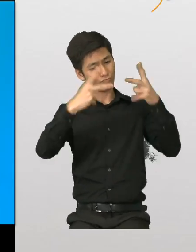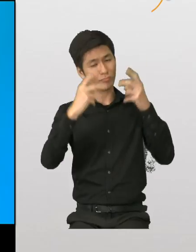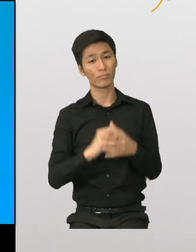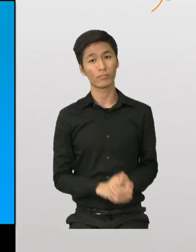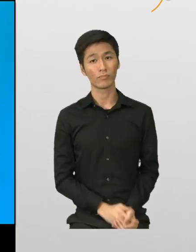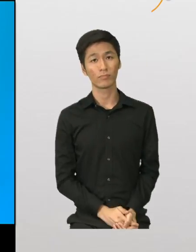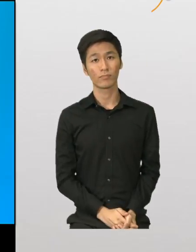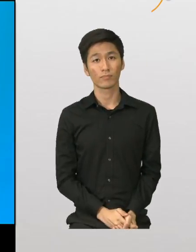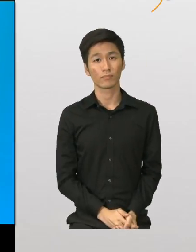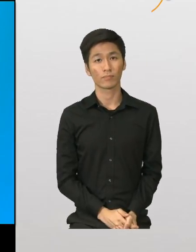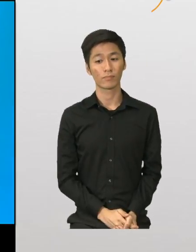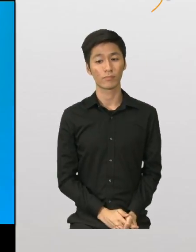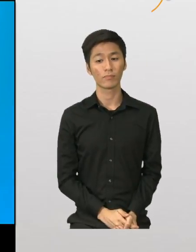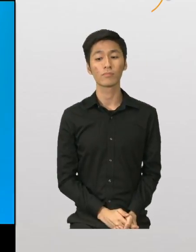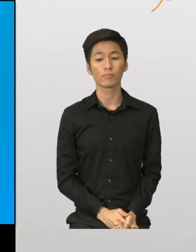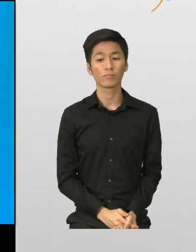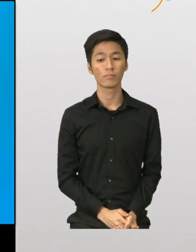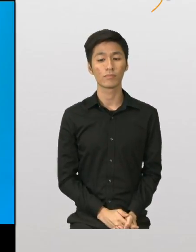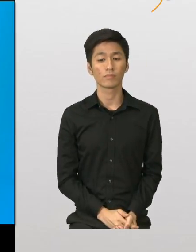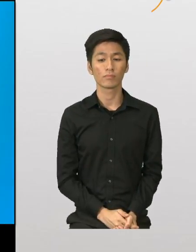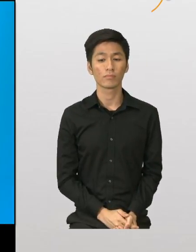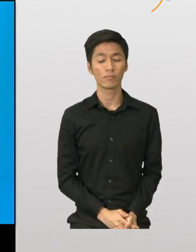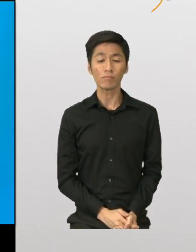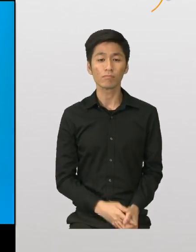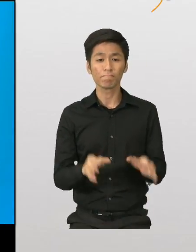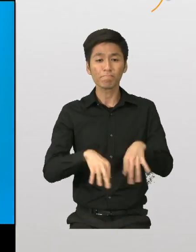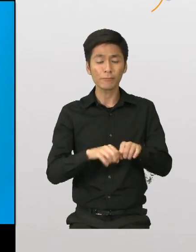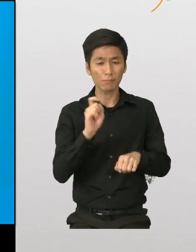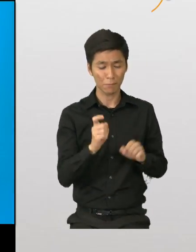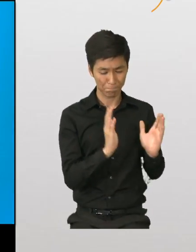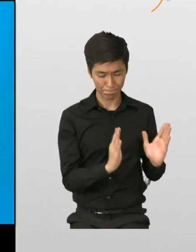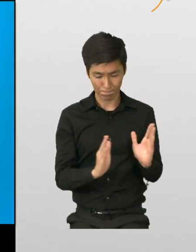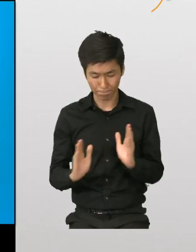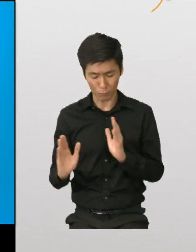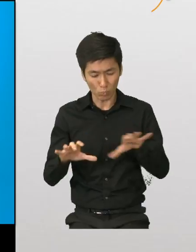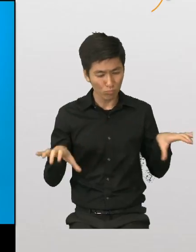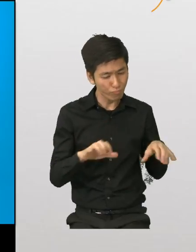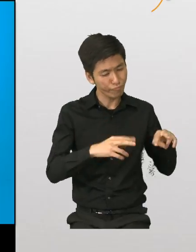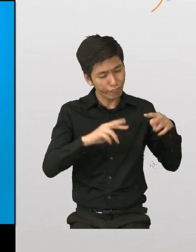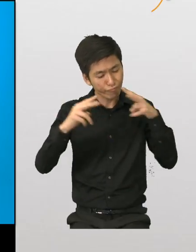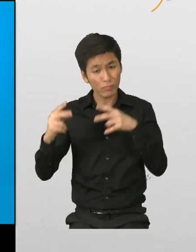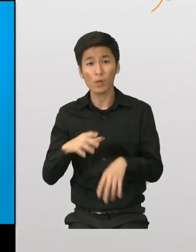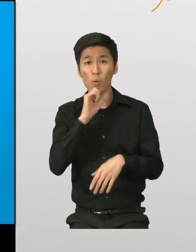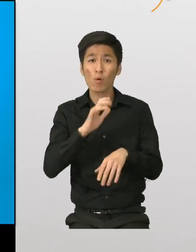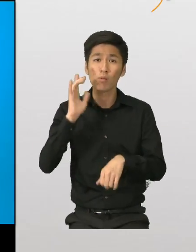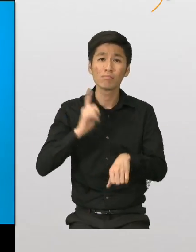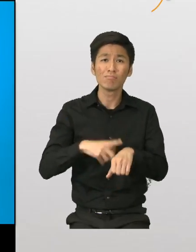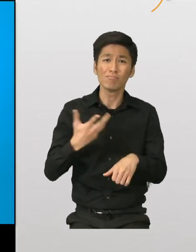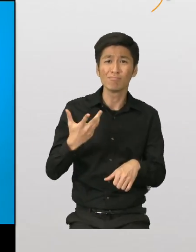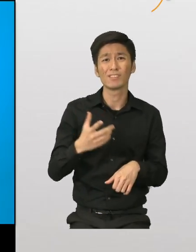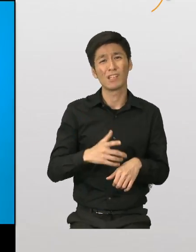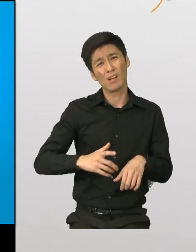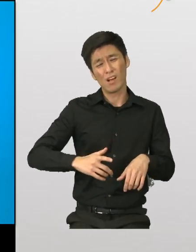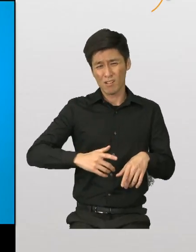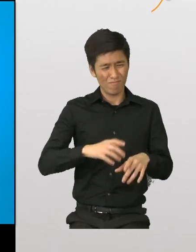want to do this in an orderly way. In the early years, because of the housing shortage, HDB often built in a tremendous